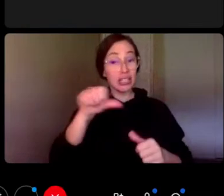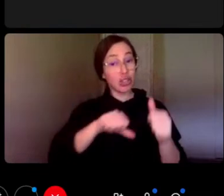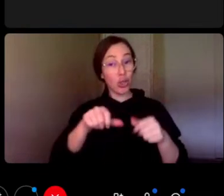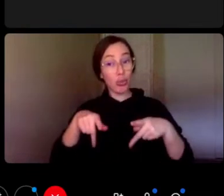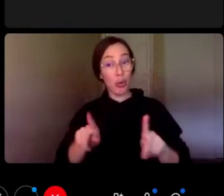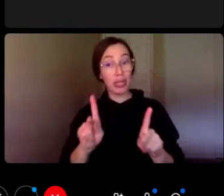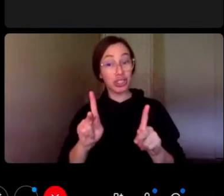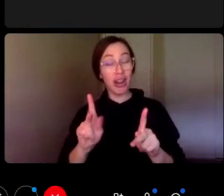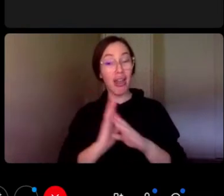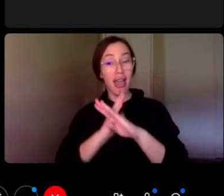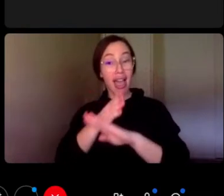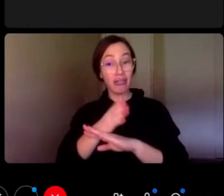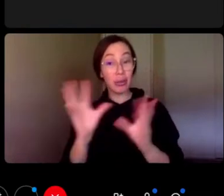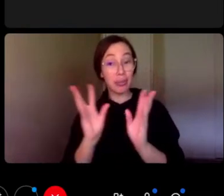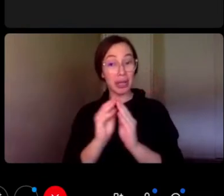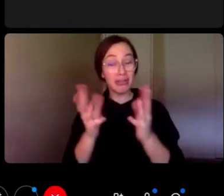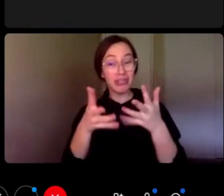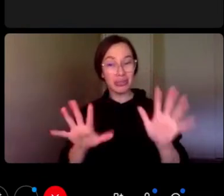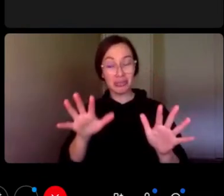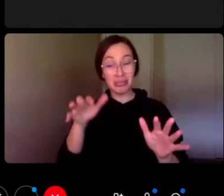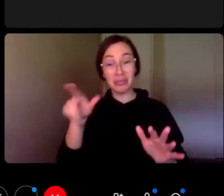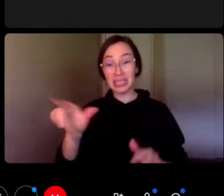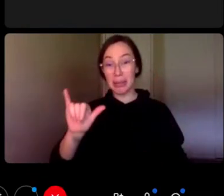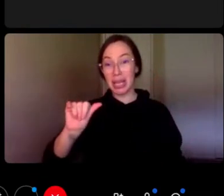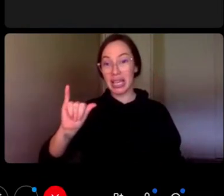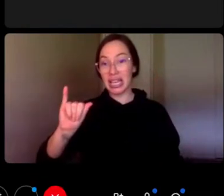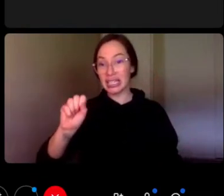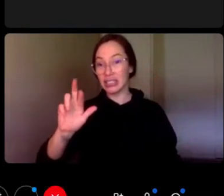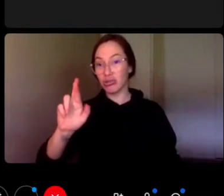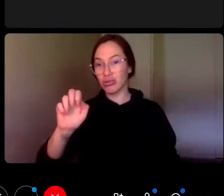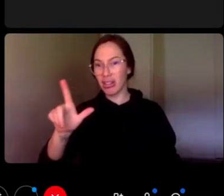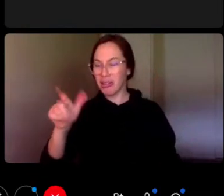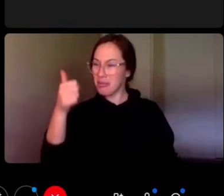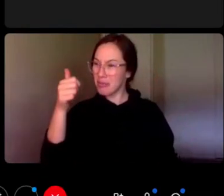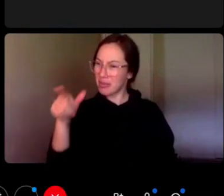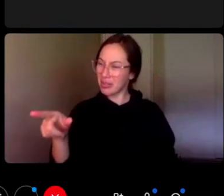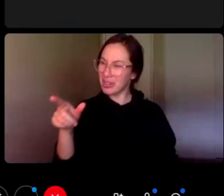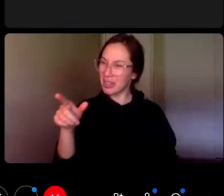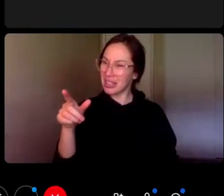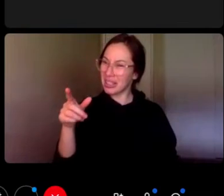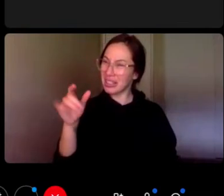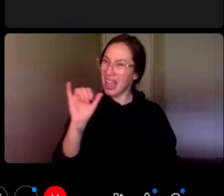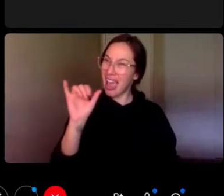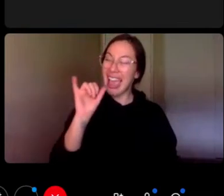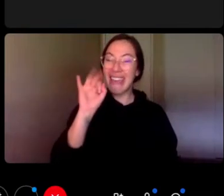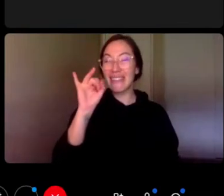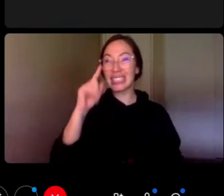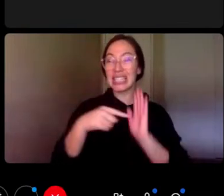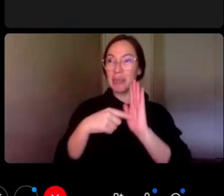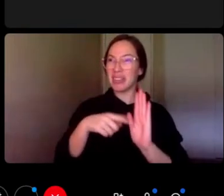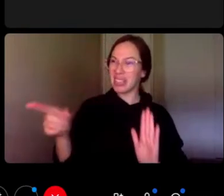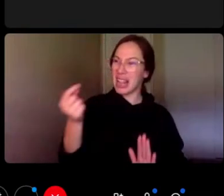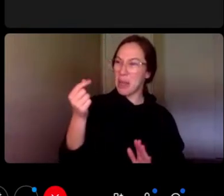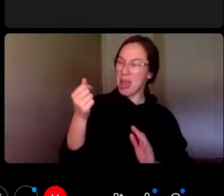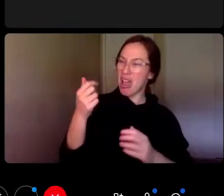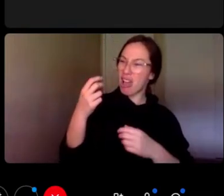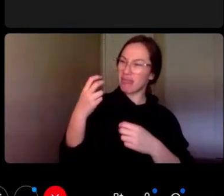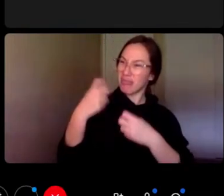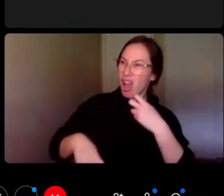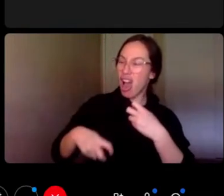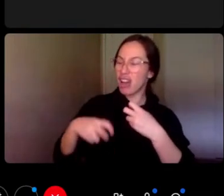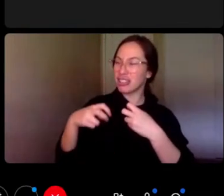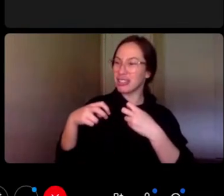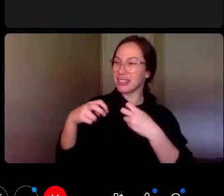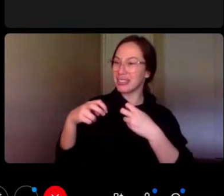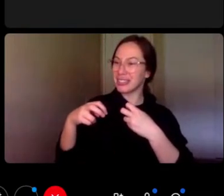after a meeting. You know, Israel takes Bertha aside and said, you know, Bertha, you were a little harsh. And I don't think you meant to be. I say that because